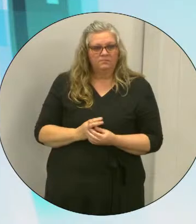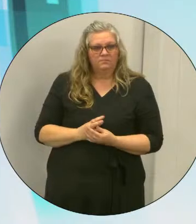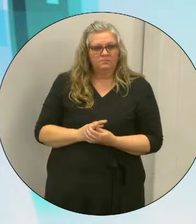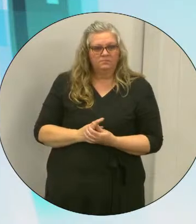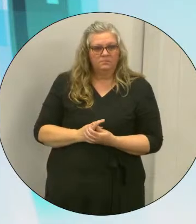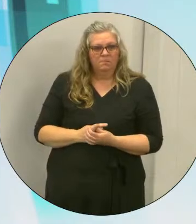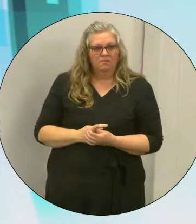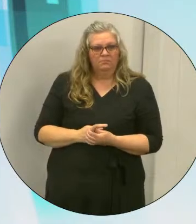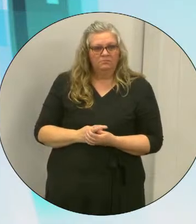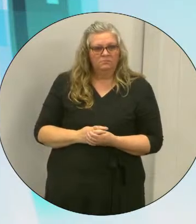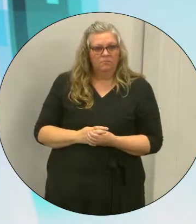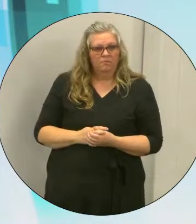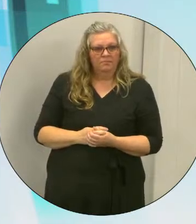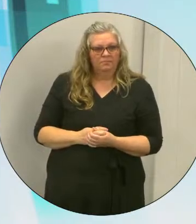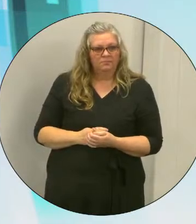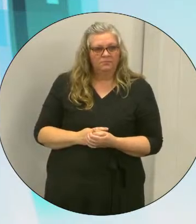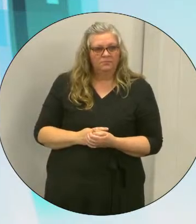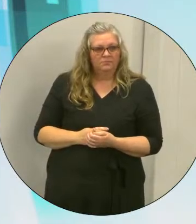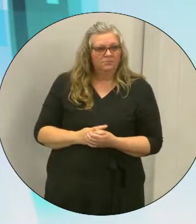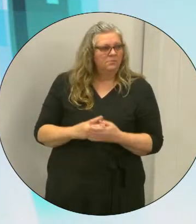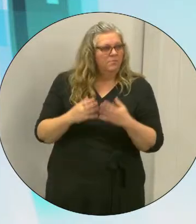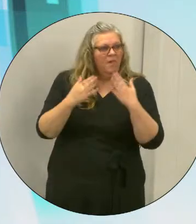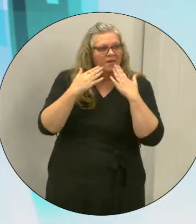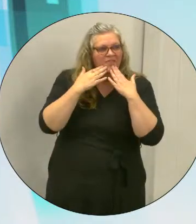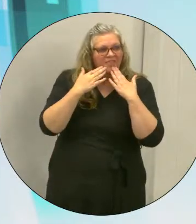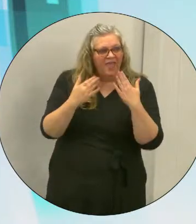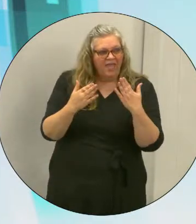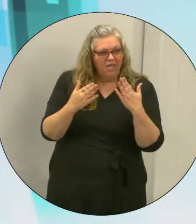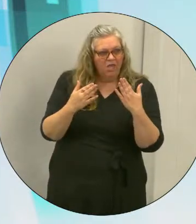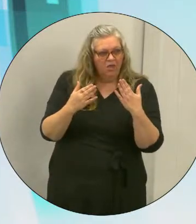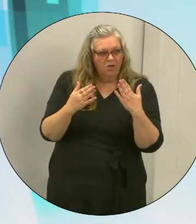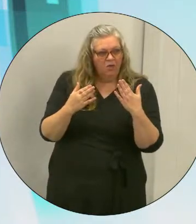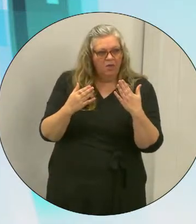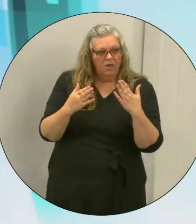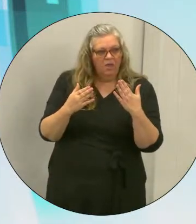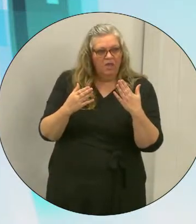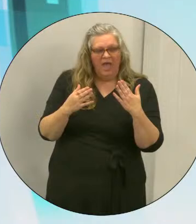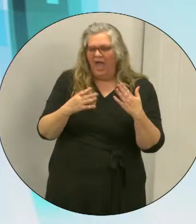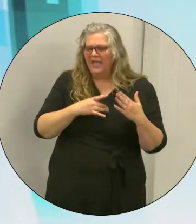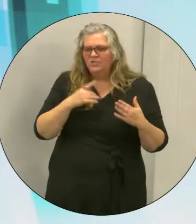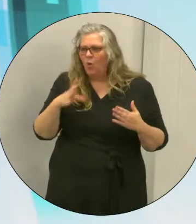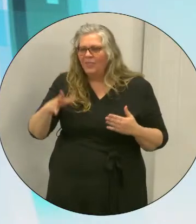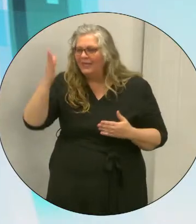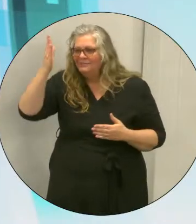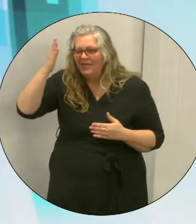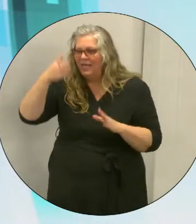Thank you, Madam President, members of the board. It's always hard to go before Chris.